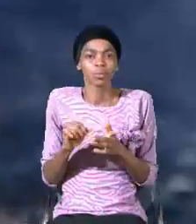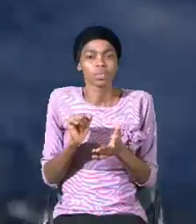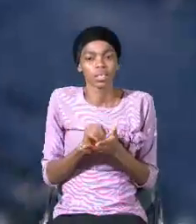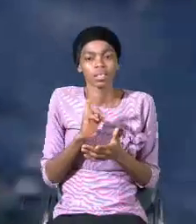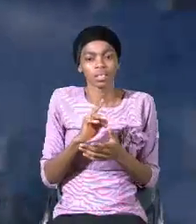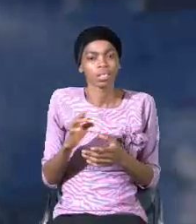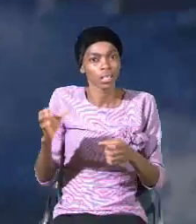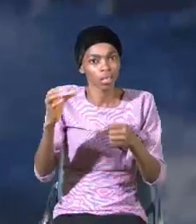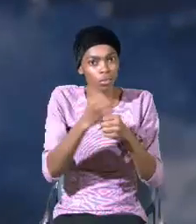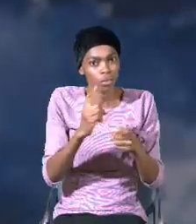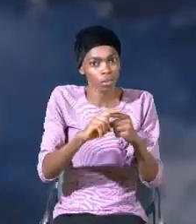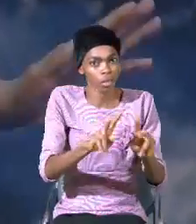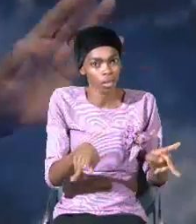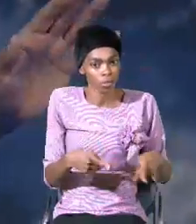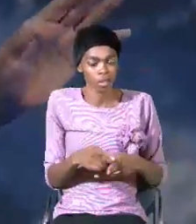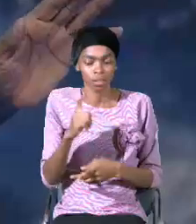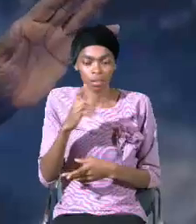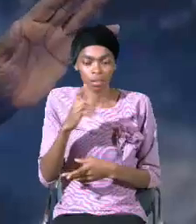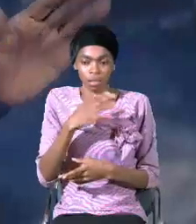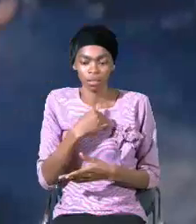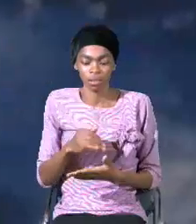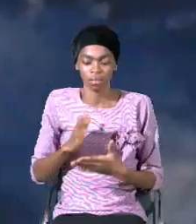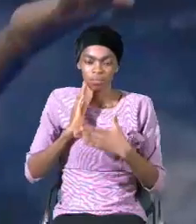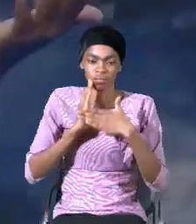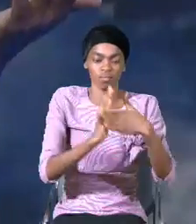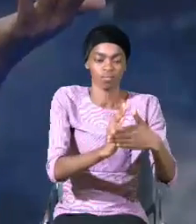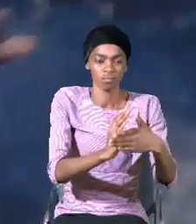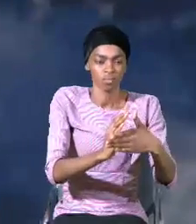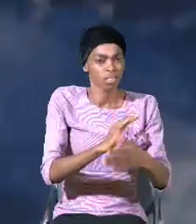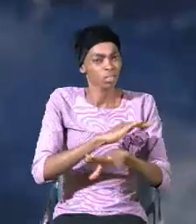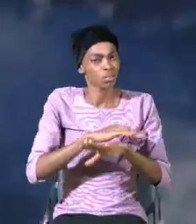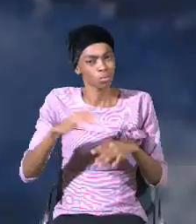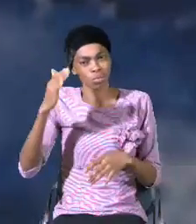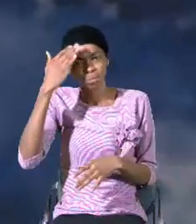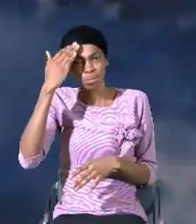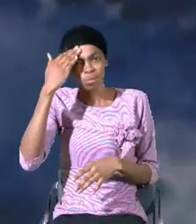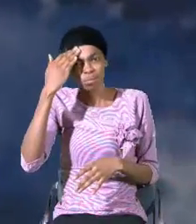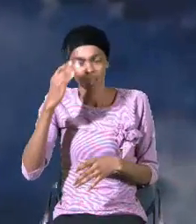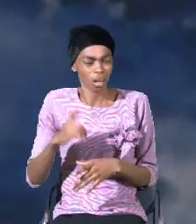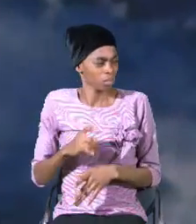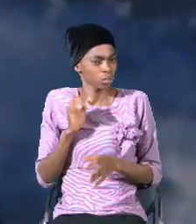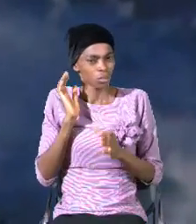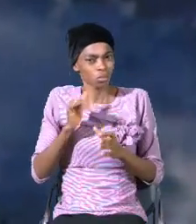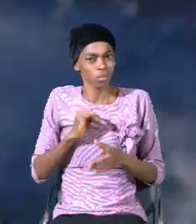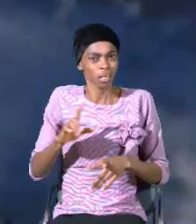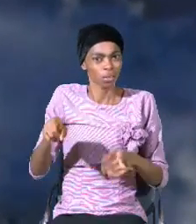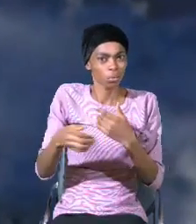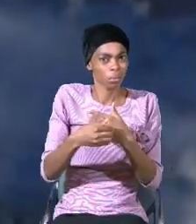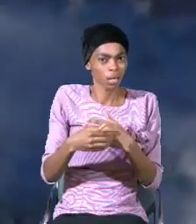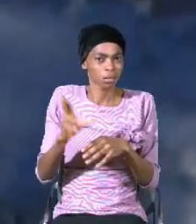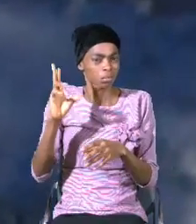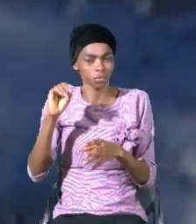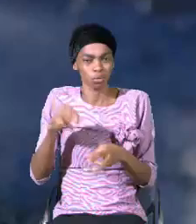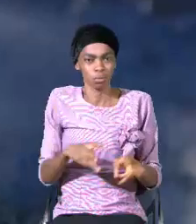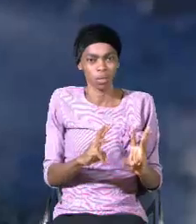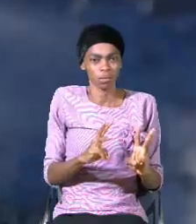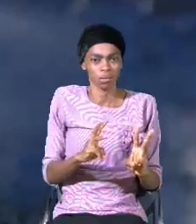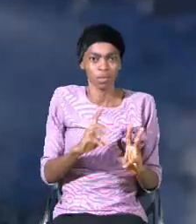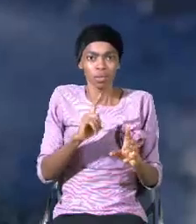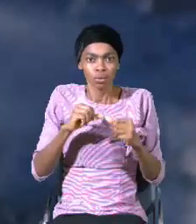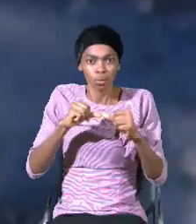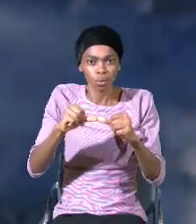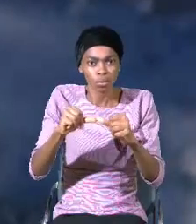a place, they are stuck. They don't know to go back, they cannot. To move